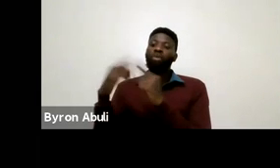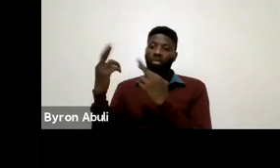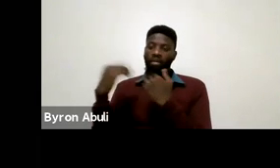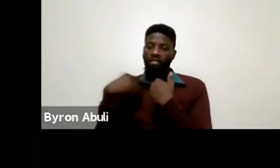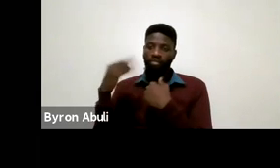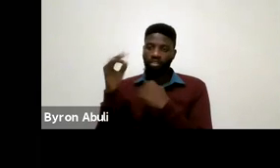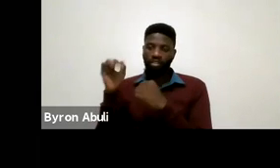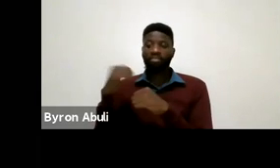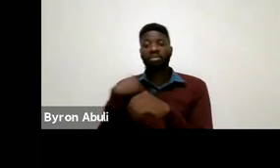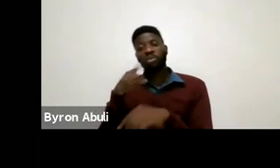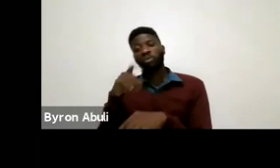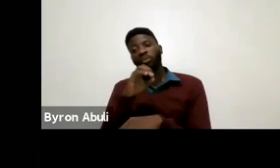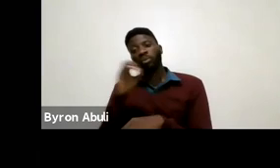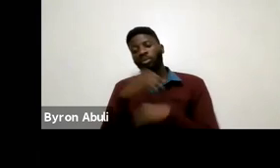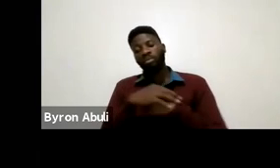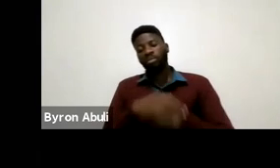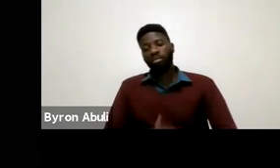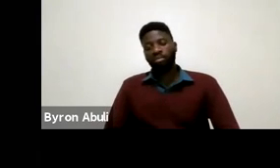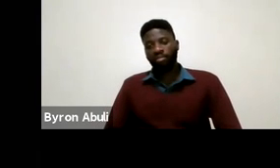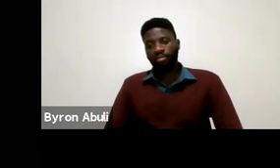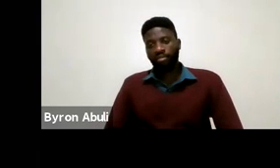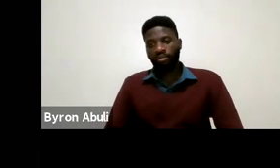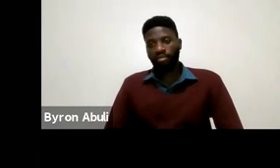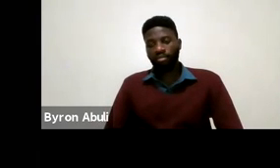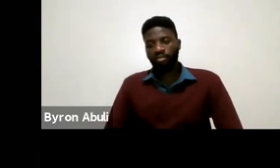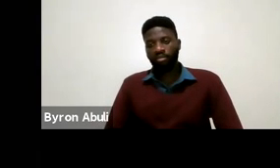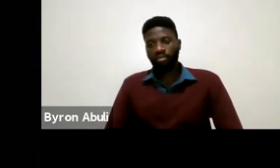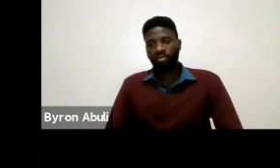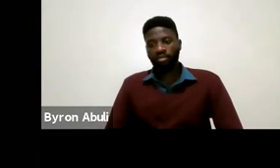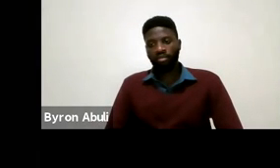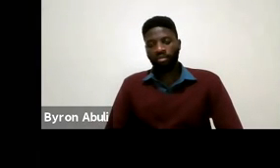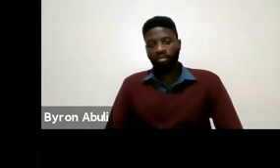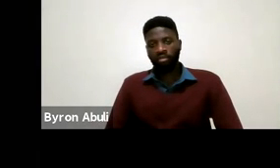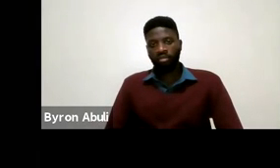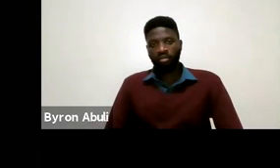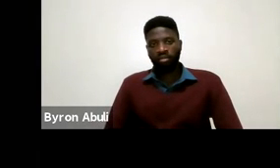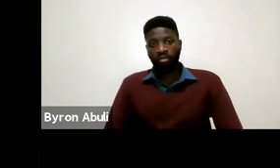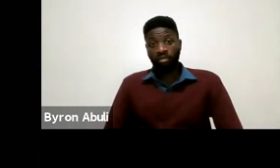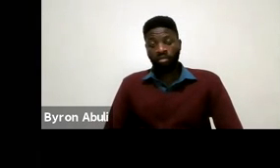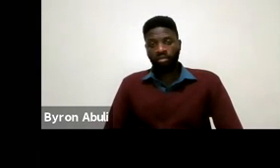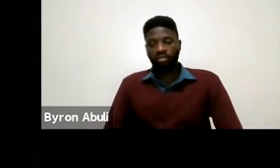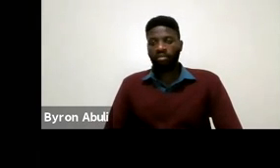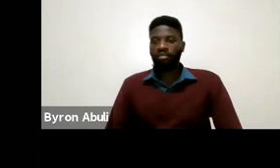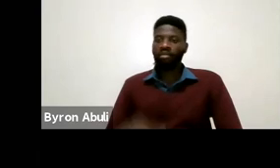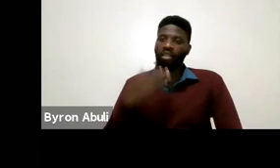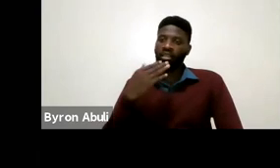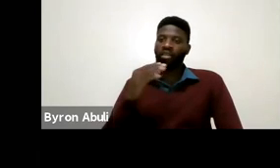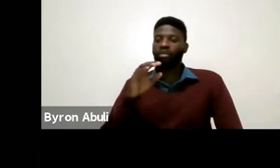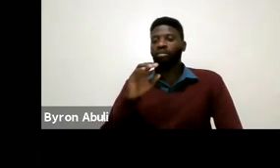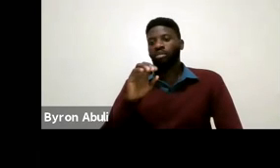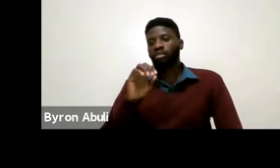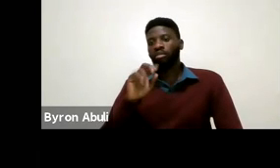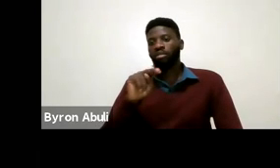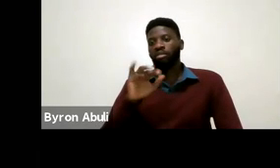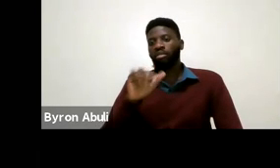have a question, but that's all. Thank you. Thank you, Mr. Onyanja, for giving